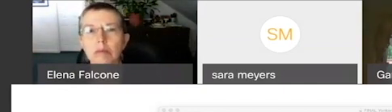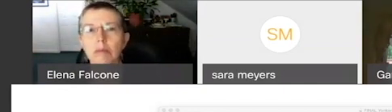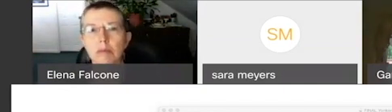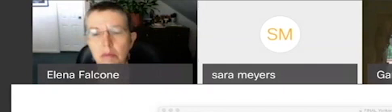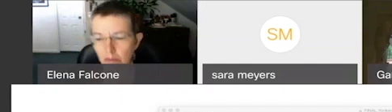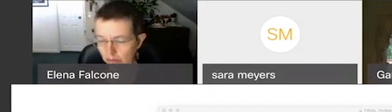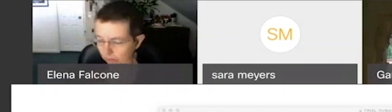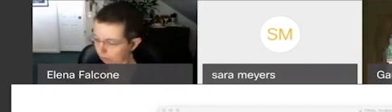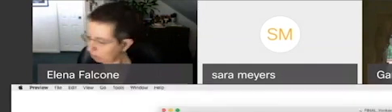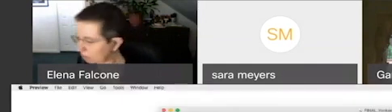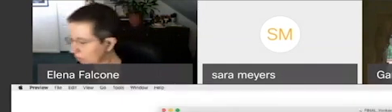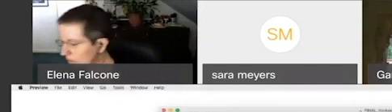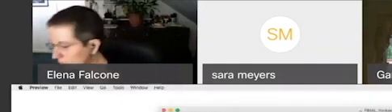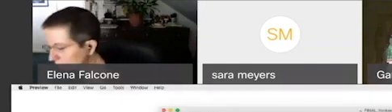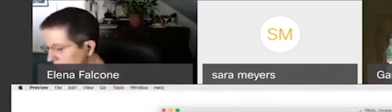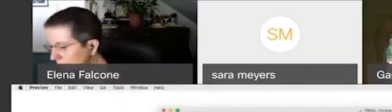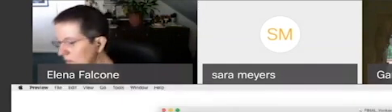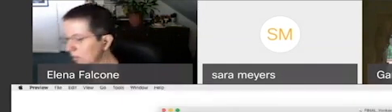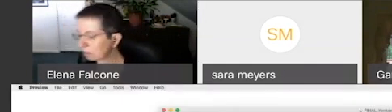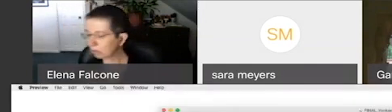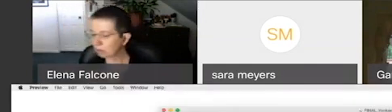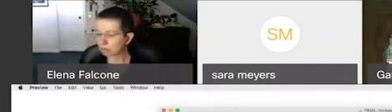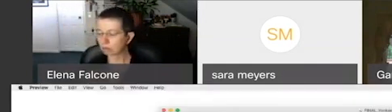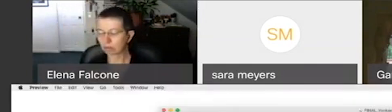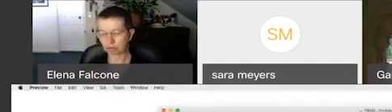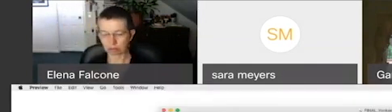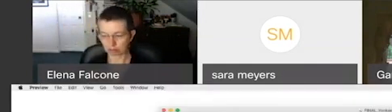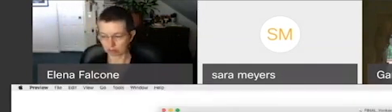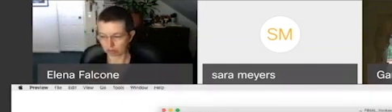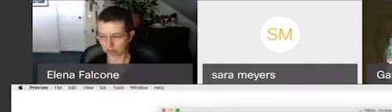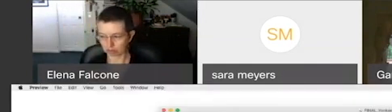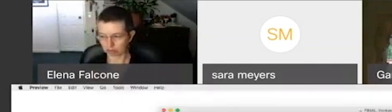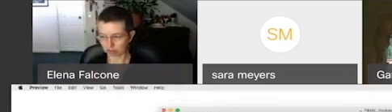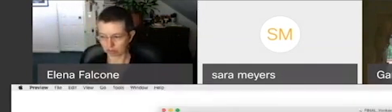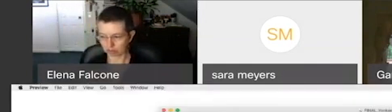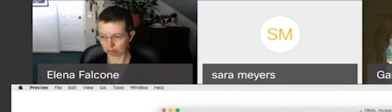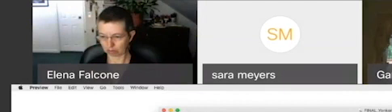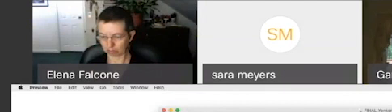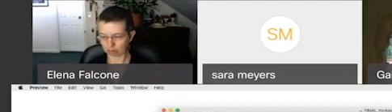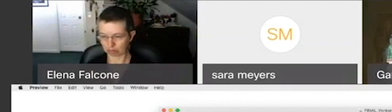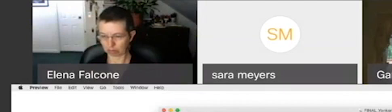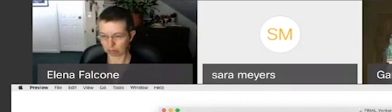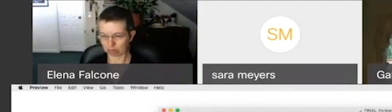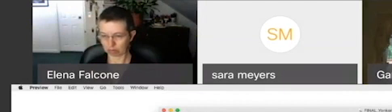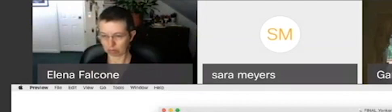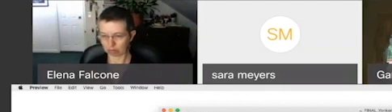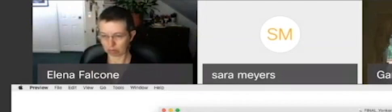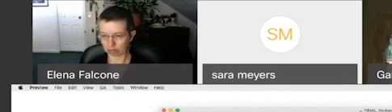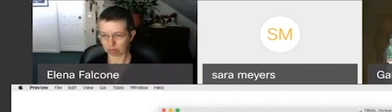24-hour care. Like I said, maybe anybody over 12 hours, we don't know for sure yet,